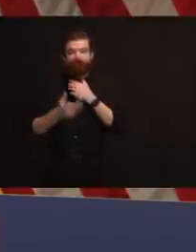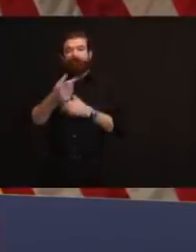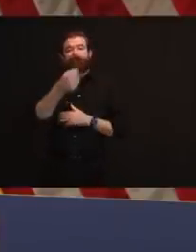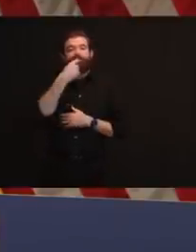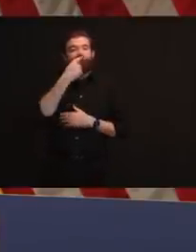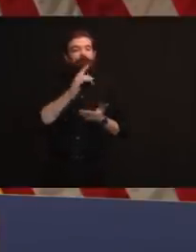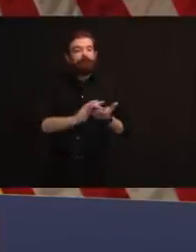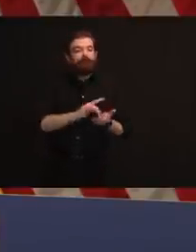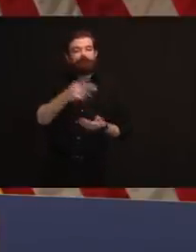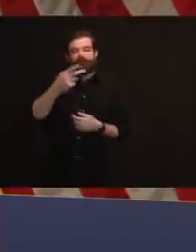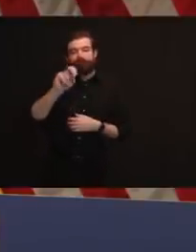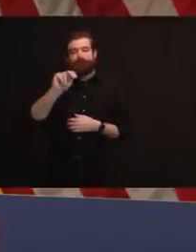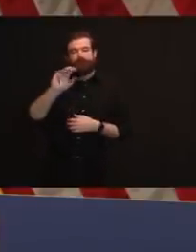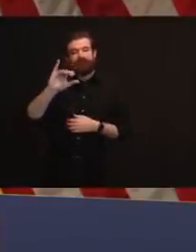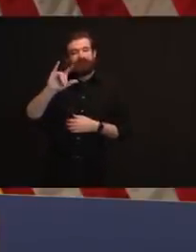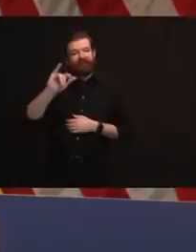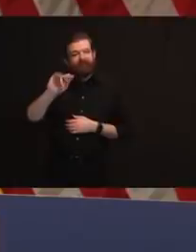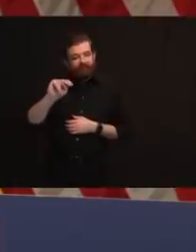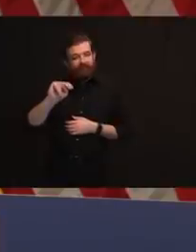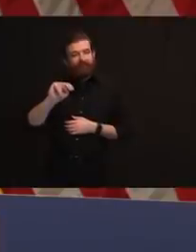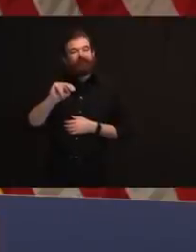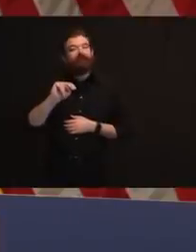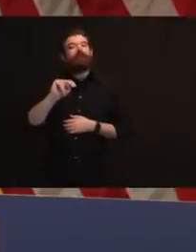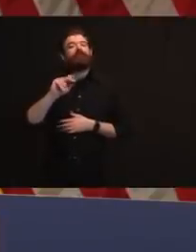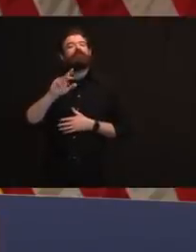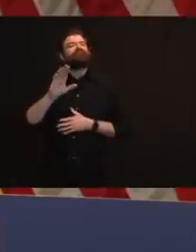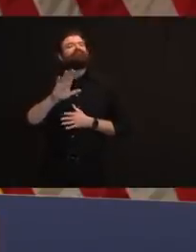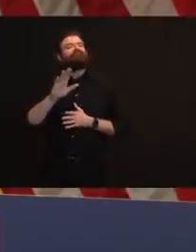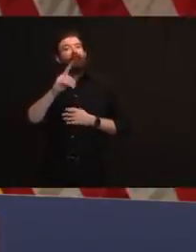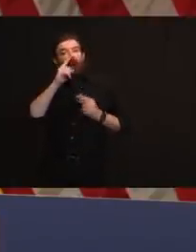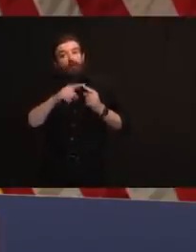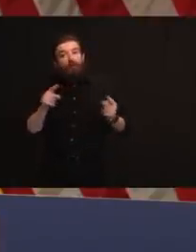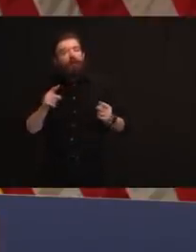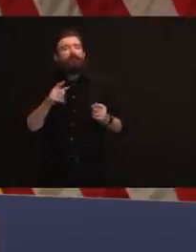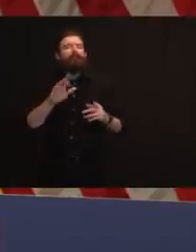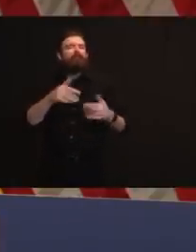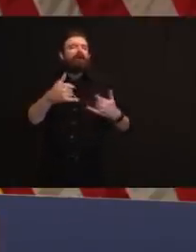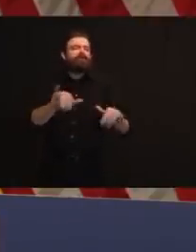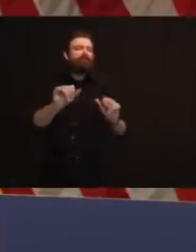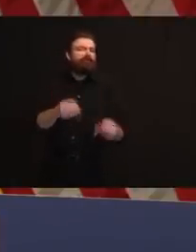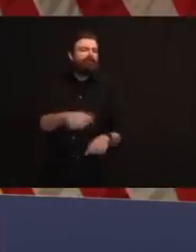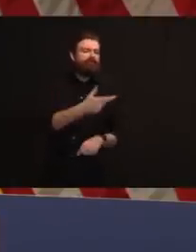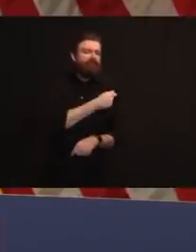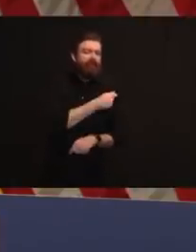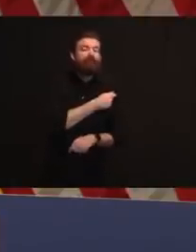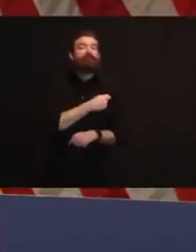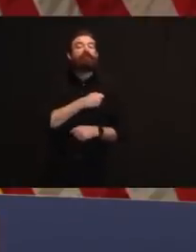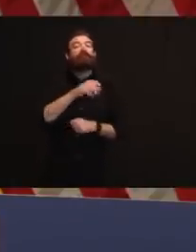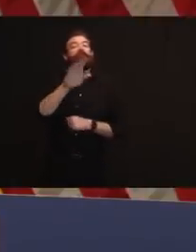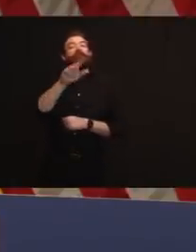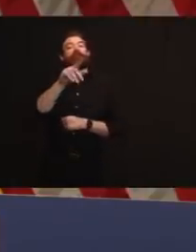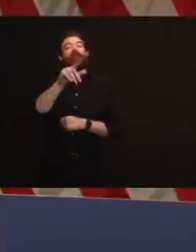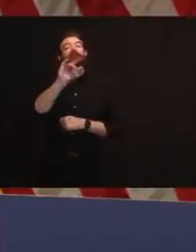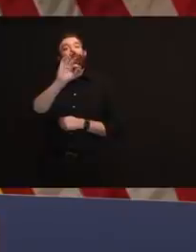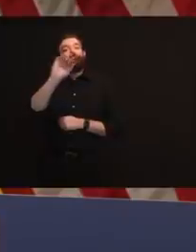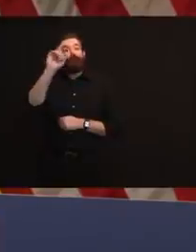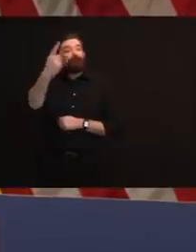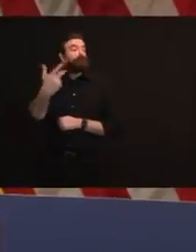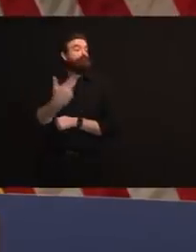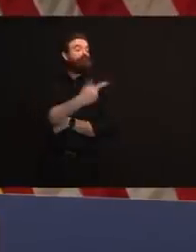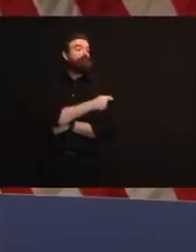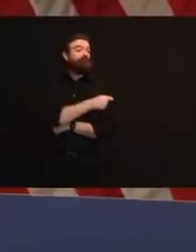you shouldn't get it is after the first dose, you have a severe anaphylactic reaction. Don't get the second dose. Don't go for